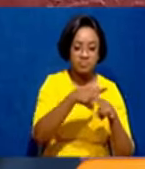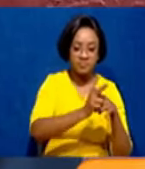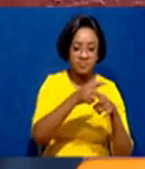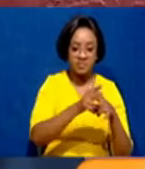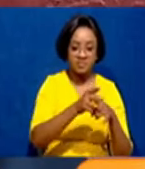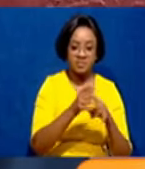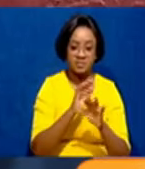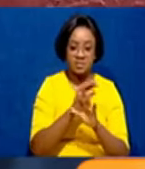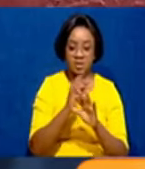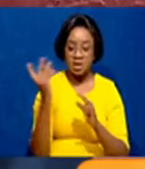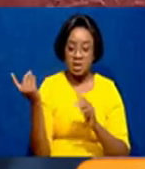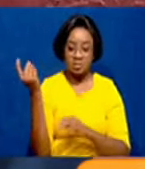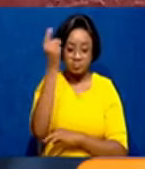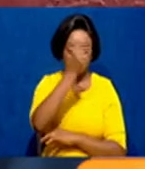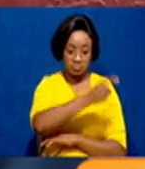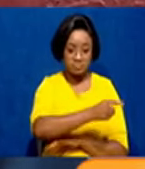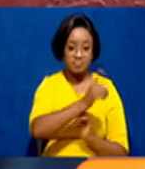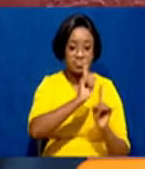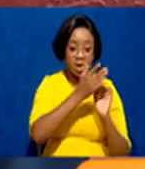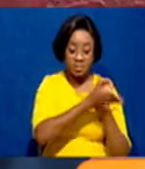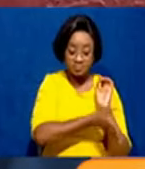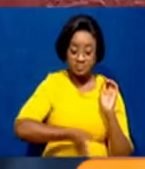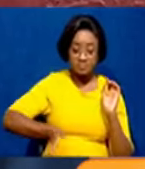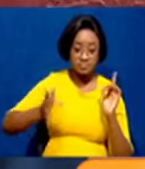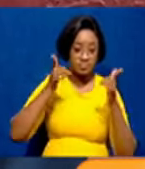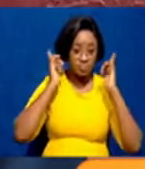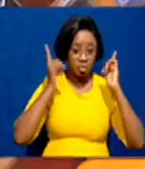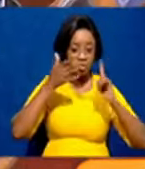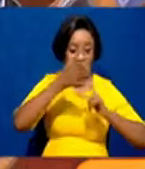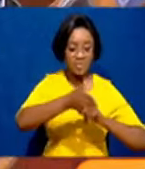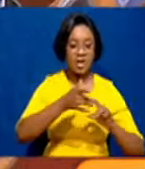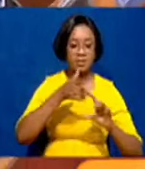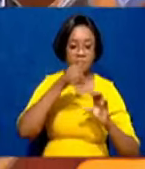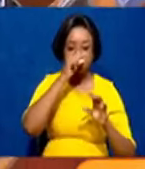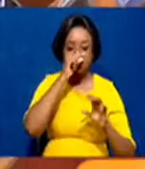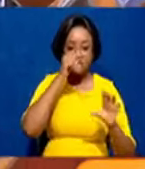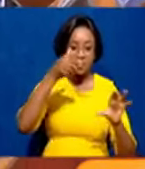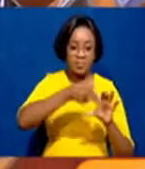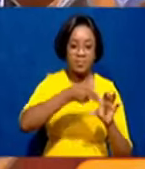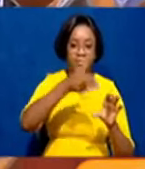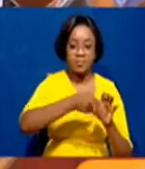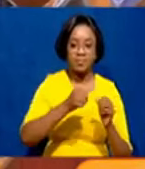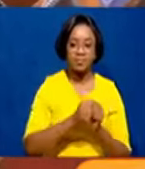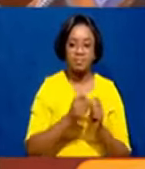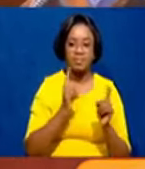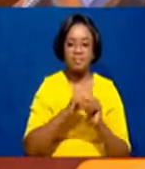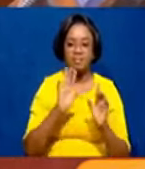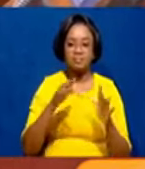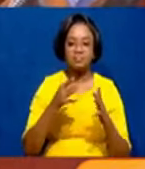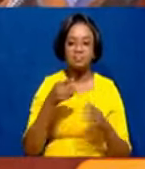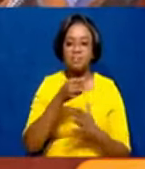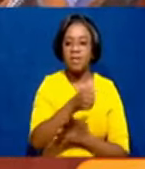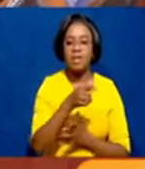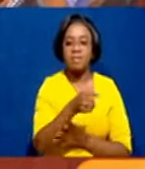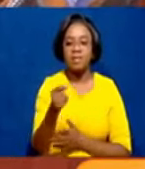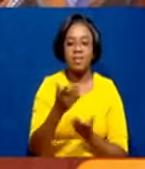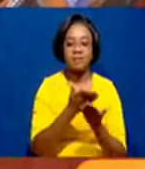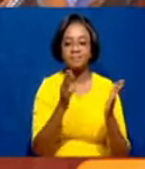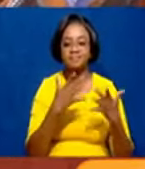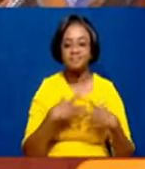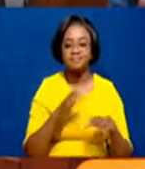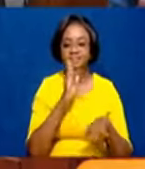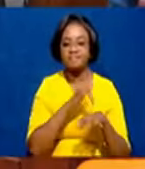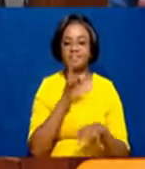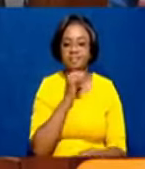dead of the night, trucks were driving in and being refilled. Concerns regarding compensation for victims were raised by